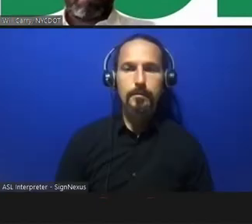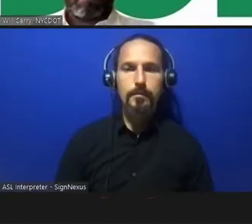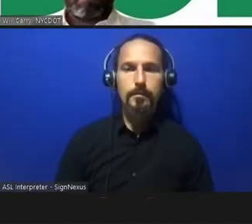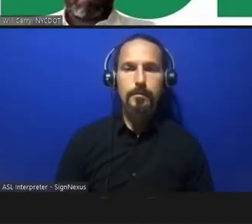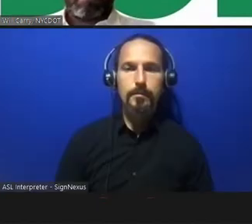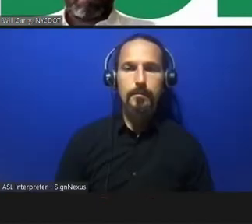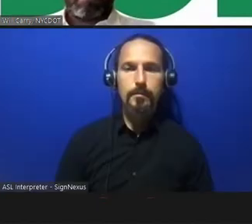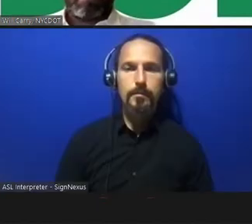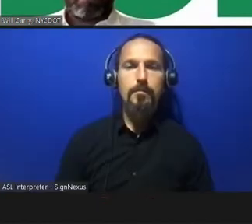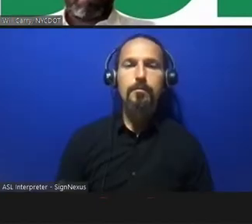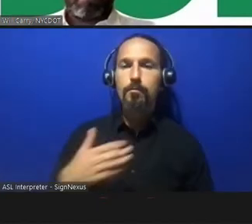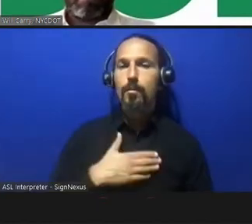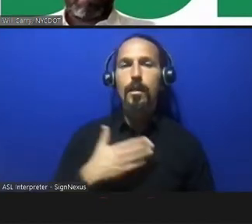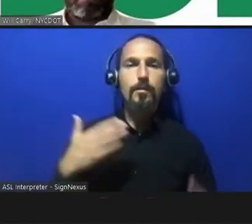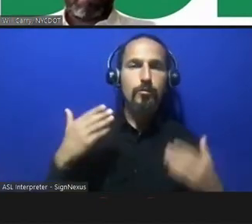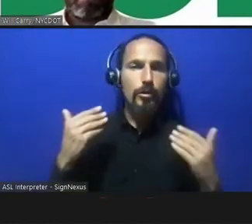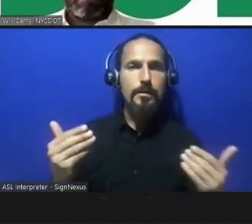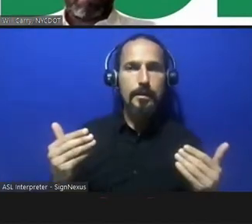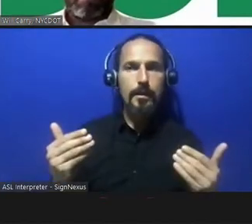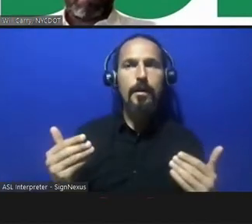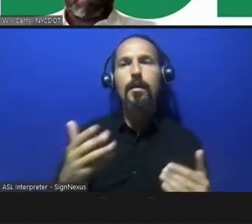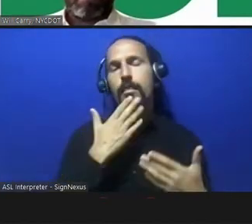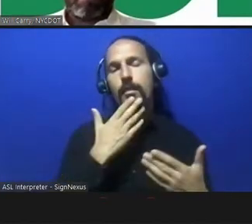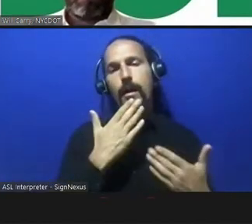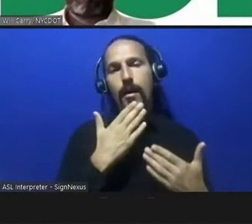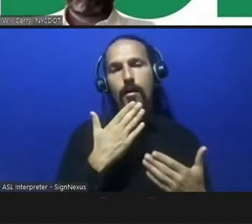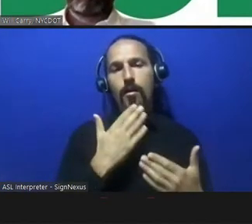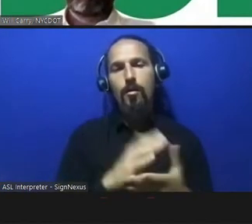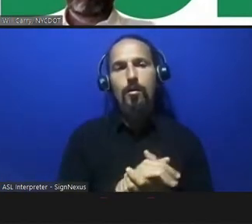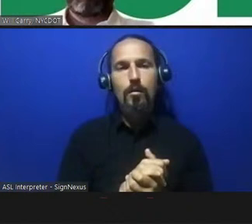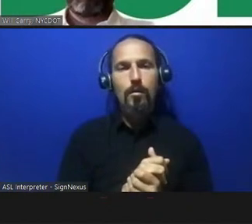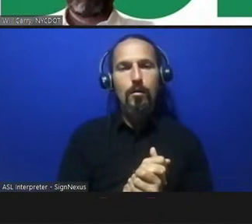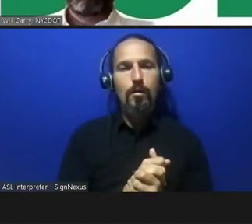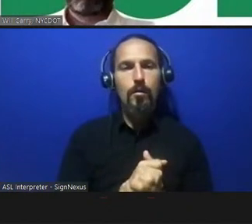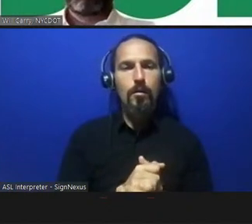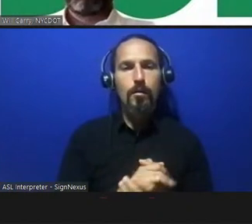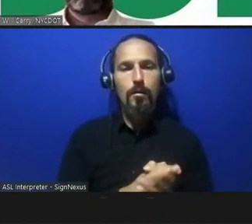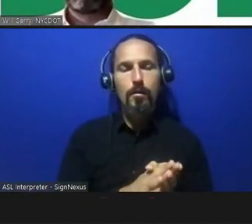please proceed uh thank you very much um